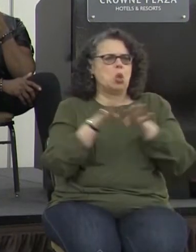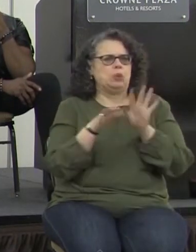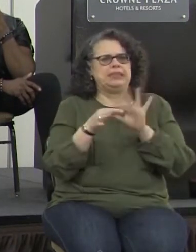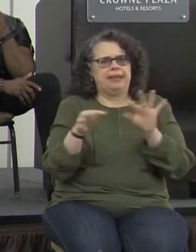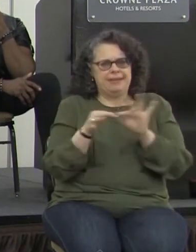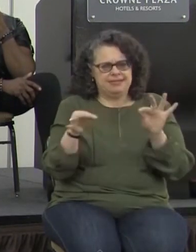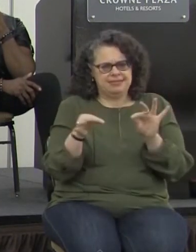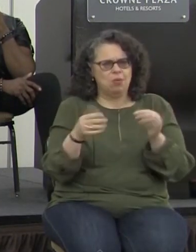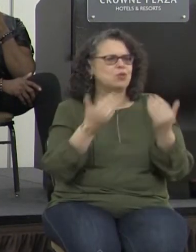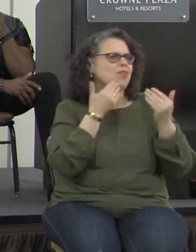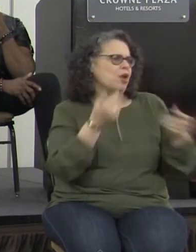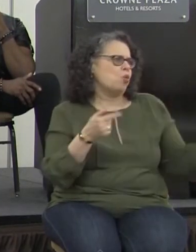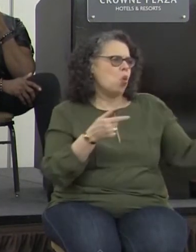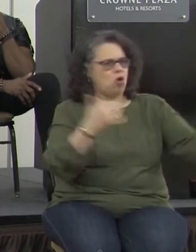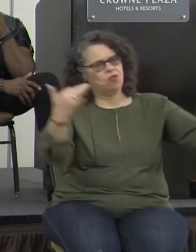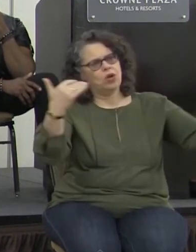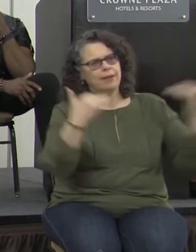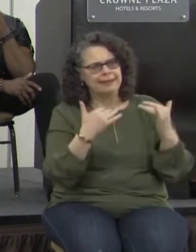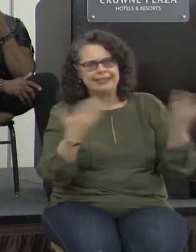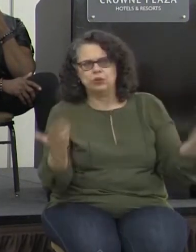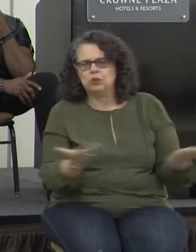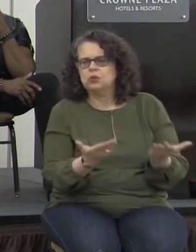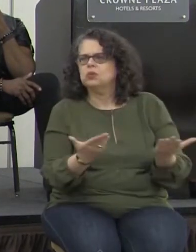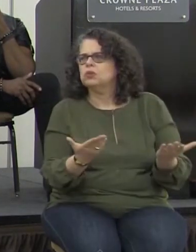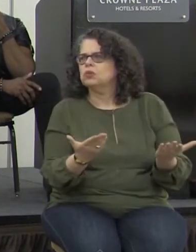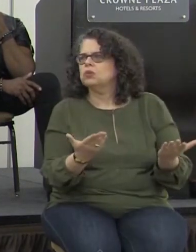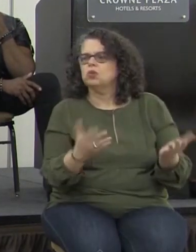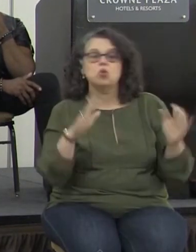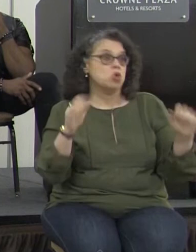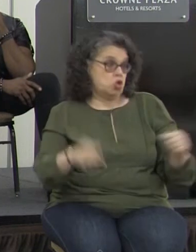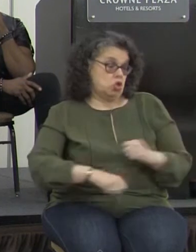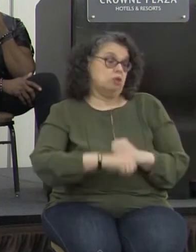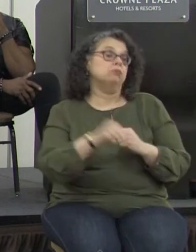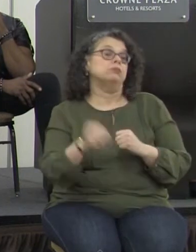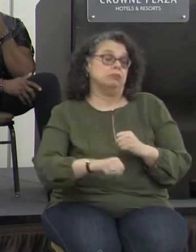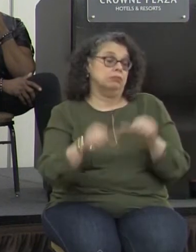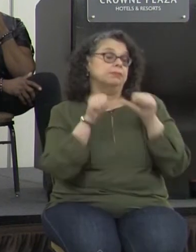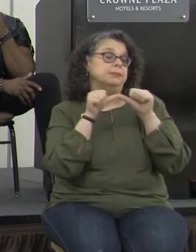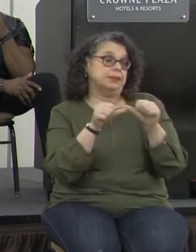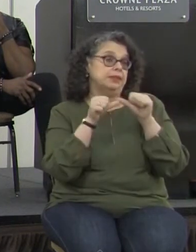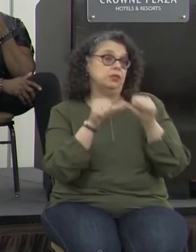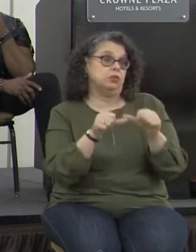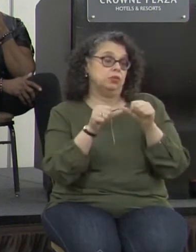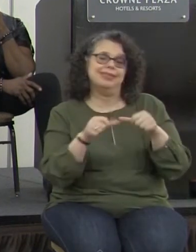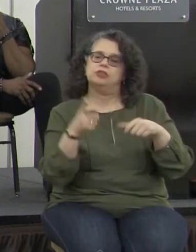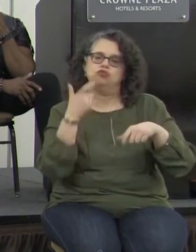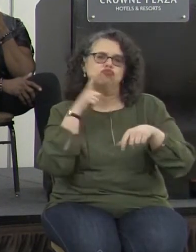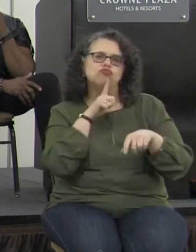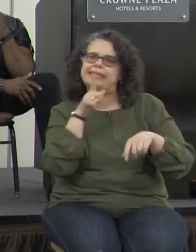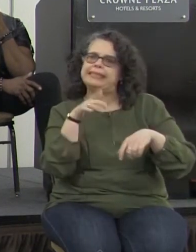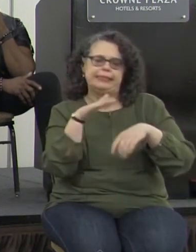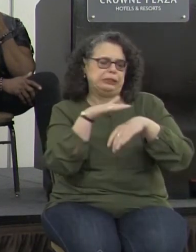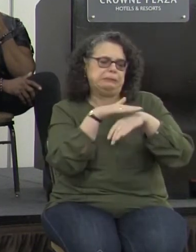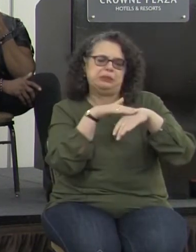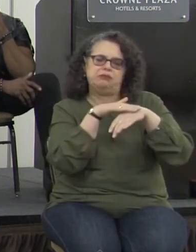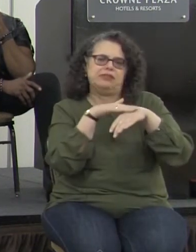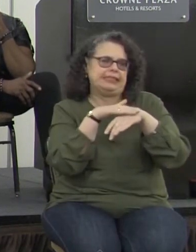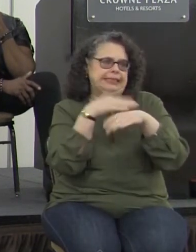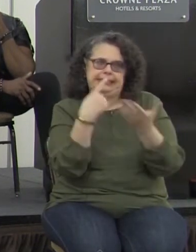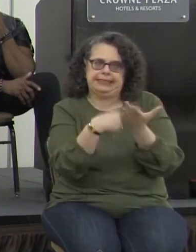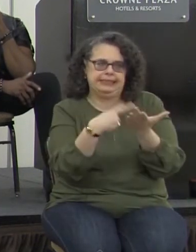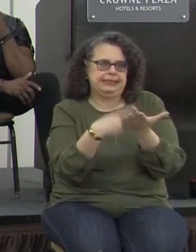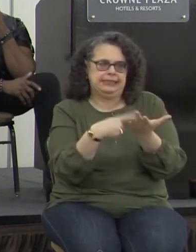want to thank everybody for being here. We could continue on these things. We just hit the surface. But we